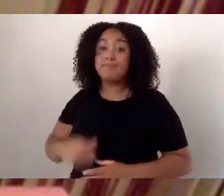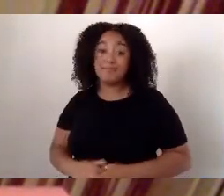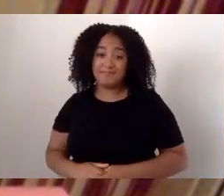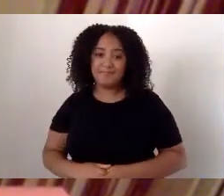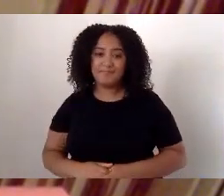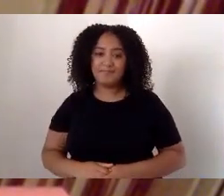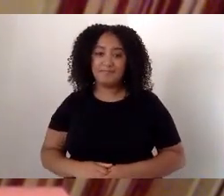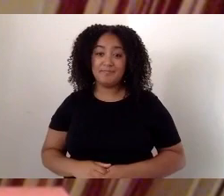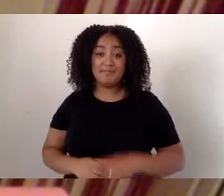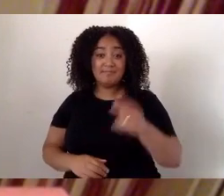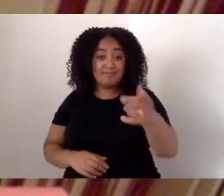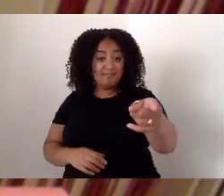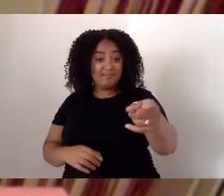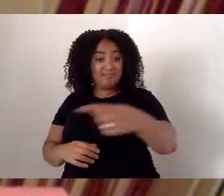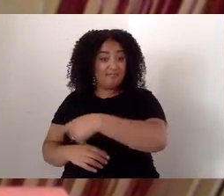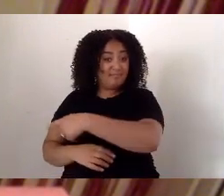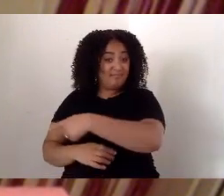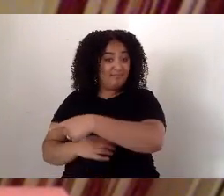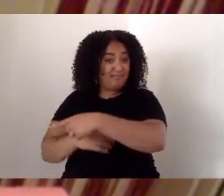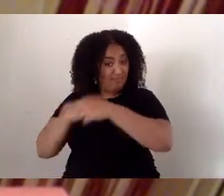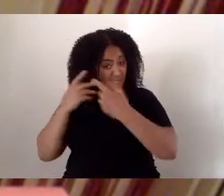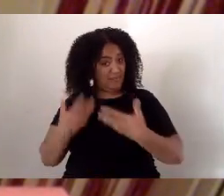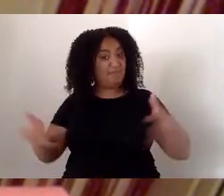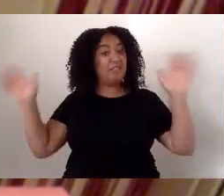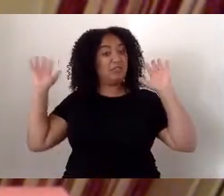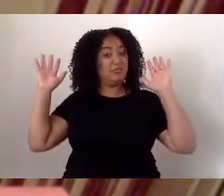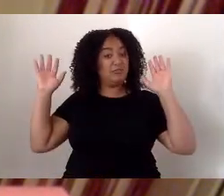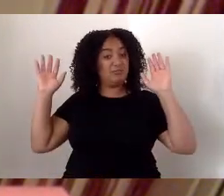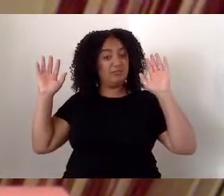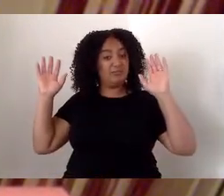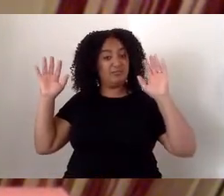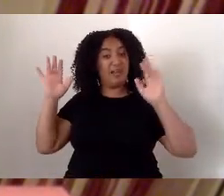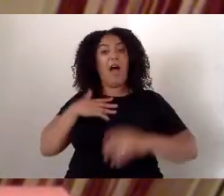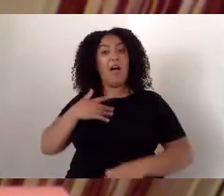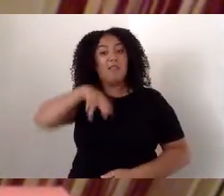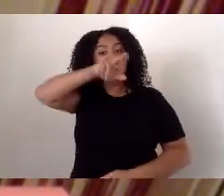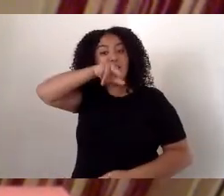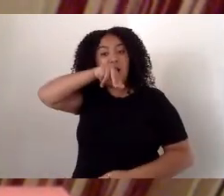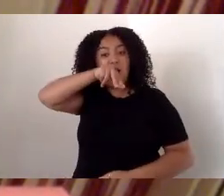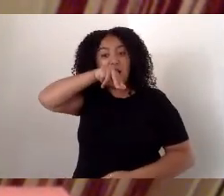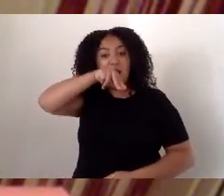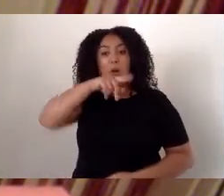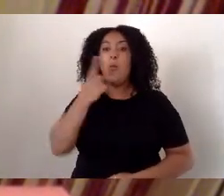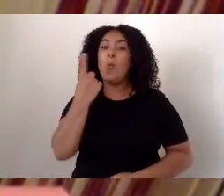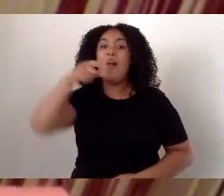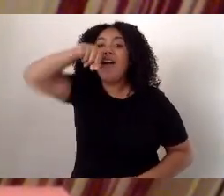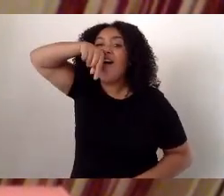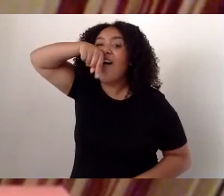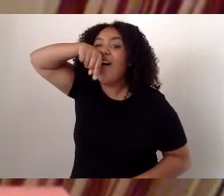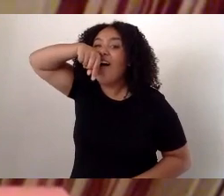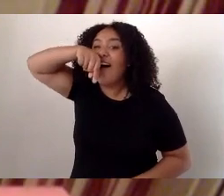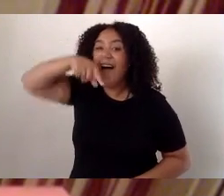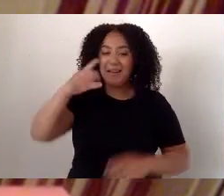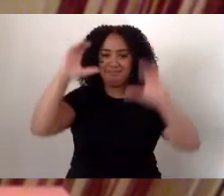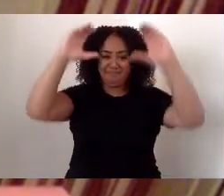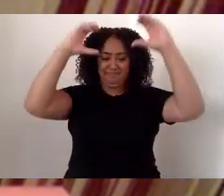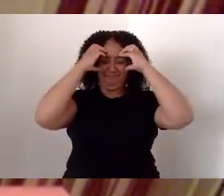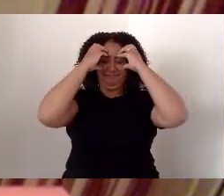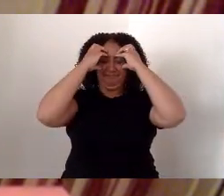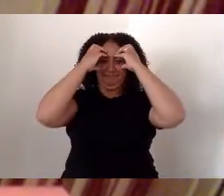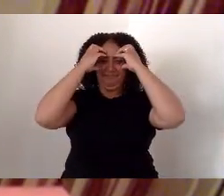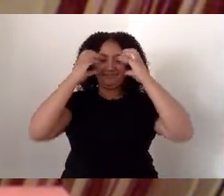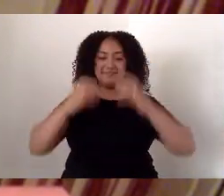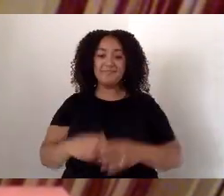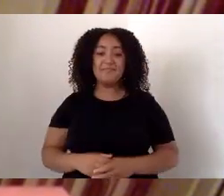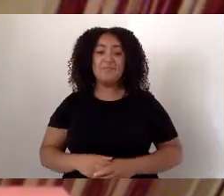that. My baby's got one tooth and one tongue and two eyes. So we're doing good. You can continue to decorate your